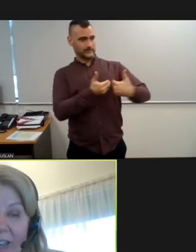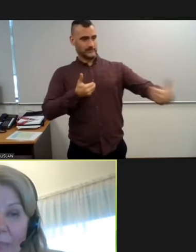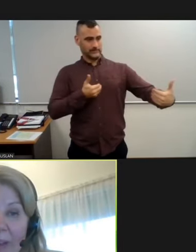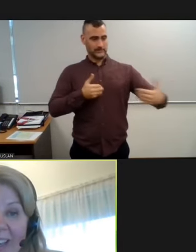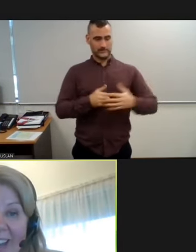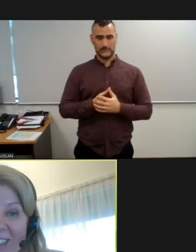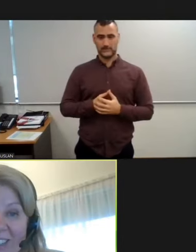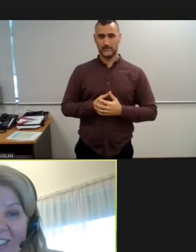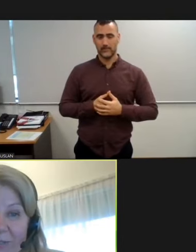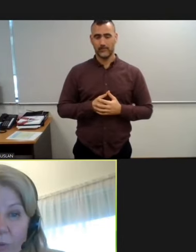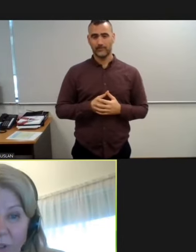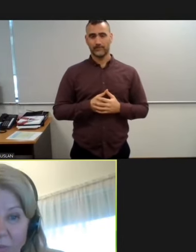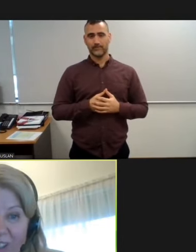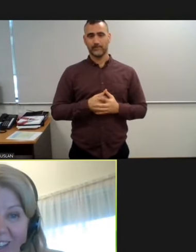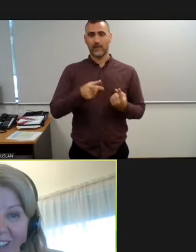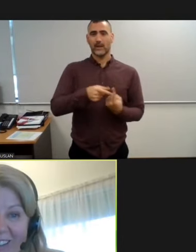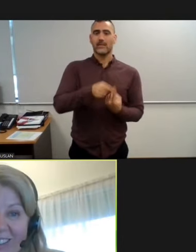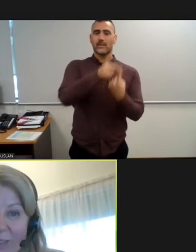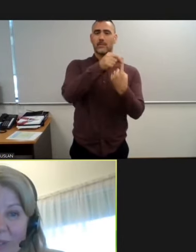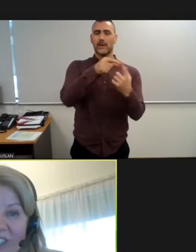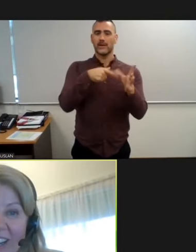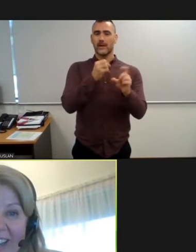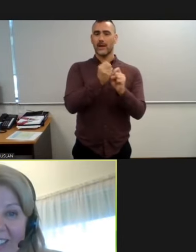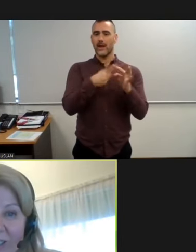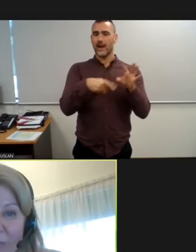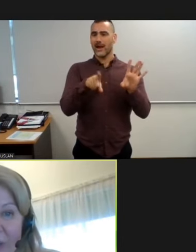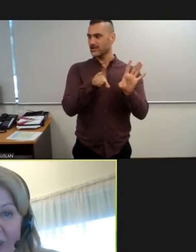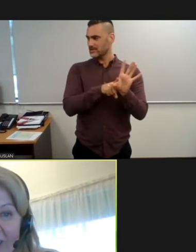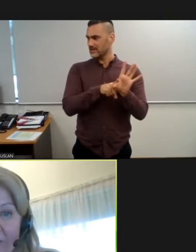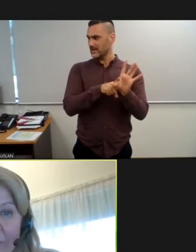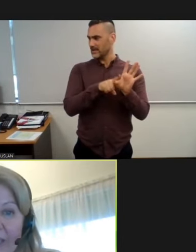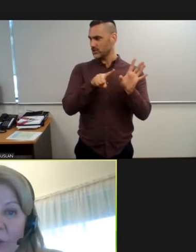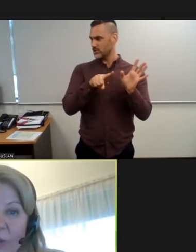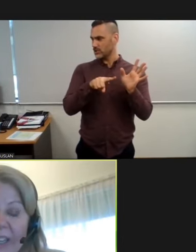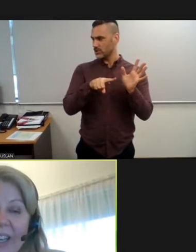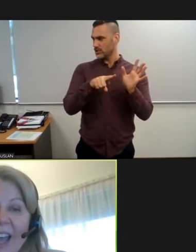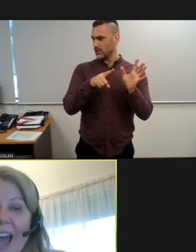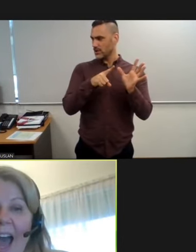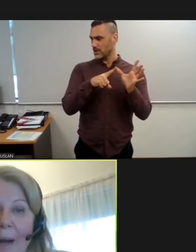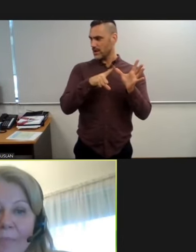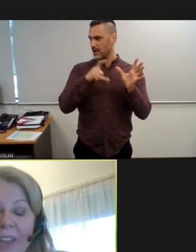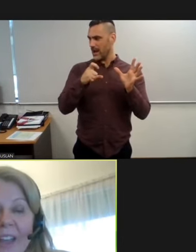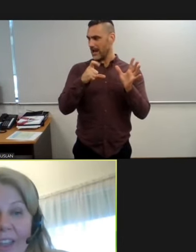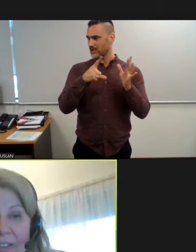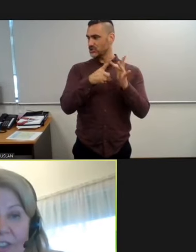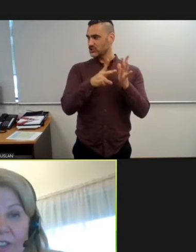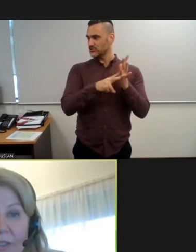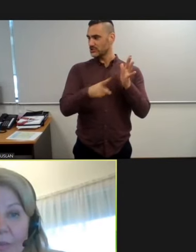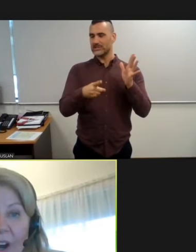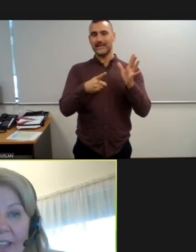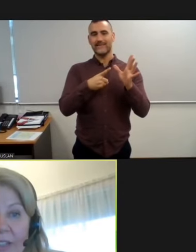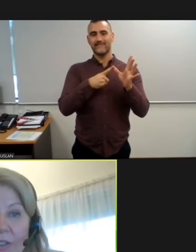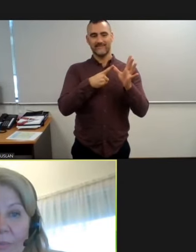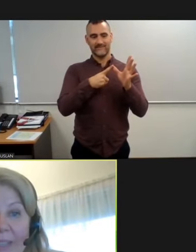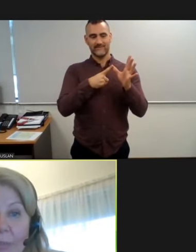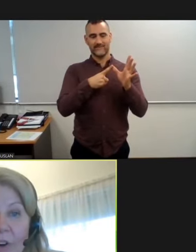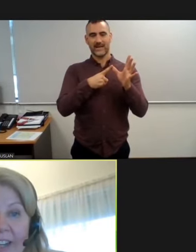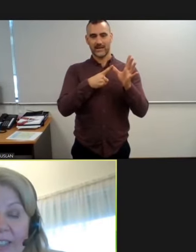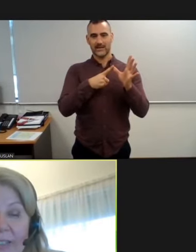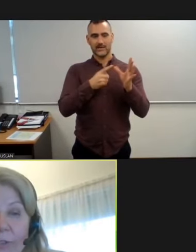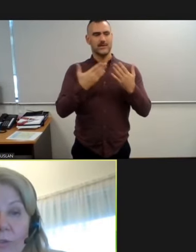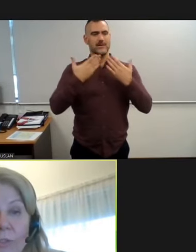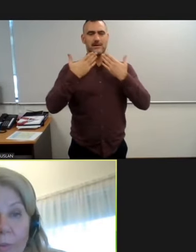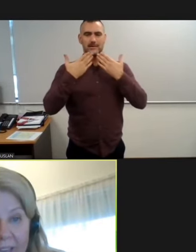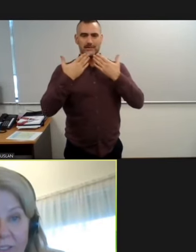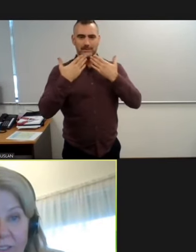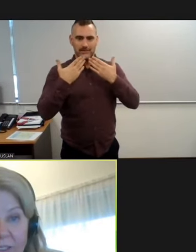the peak agency for community housing, and big shout out to the work that they've been doing. They've issued some guidance on best